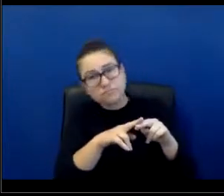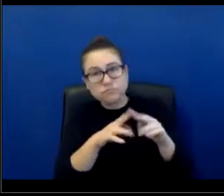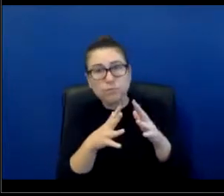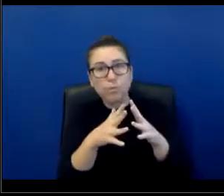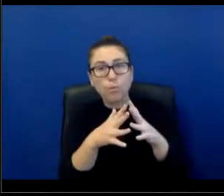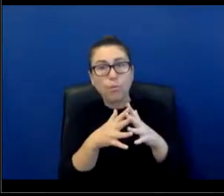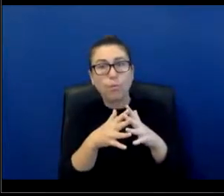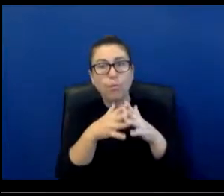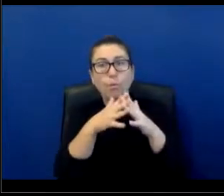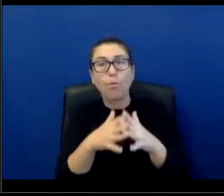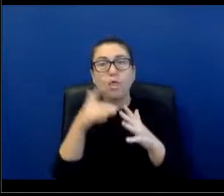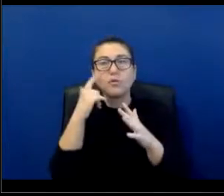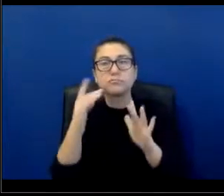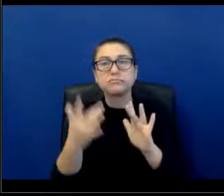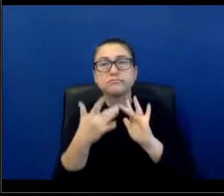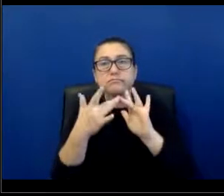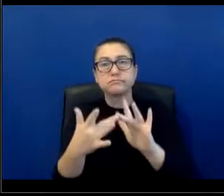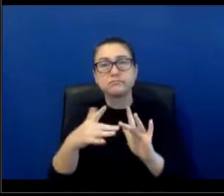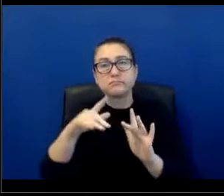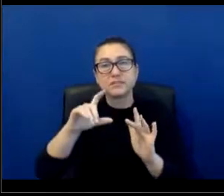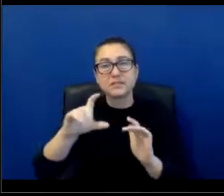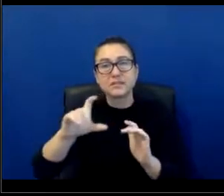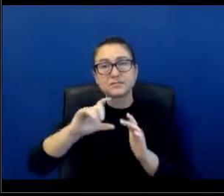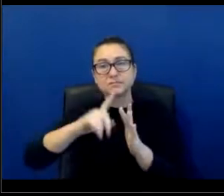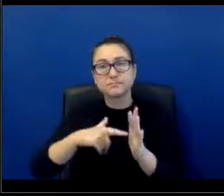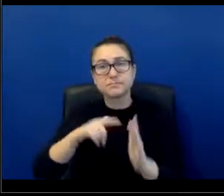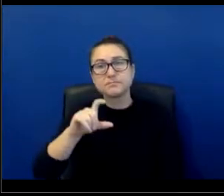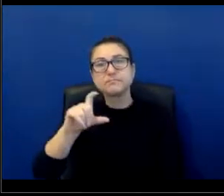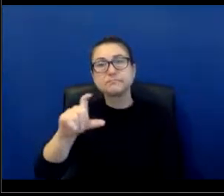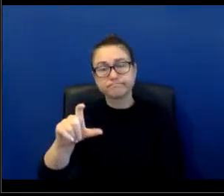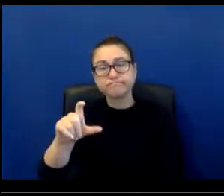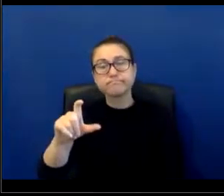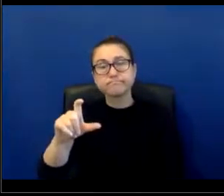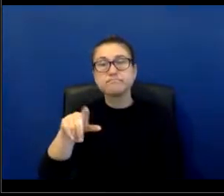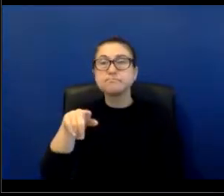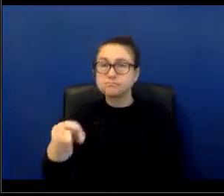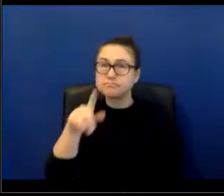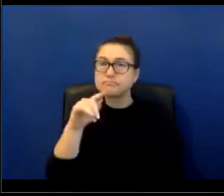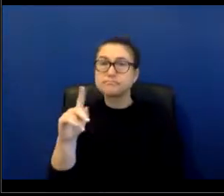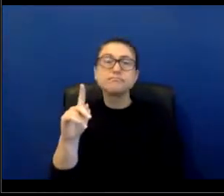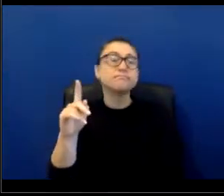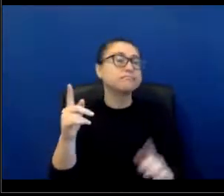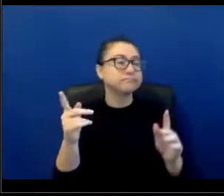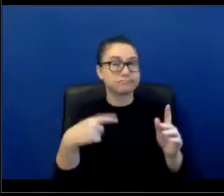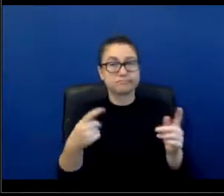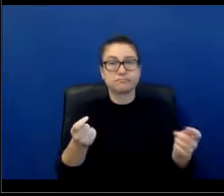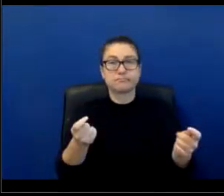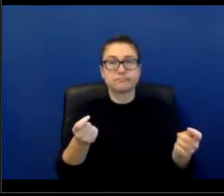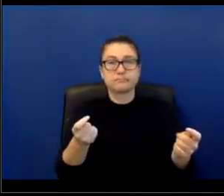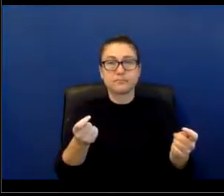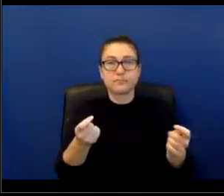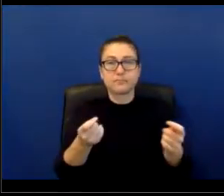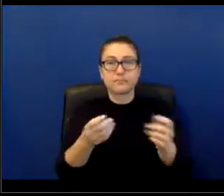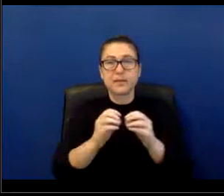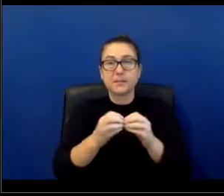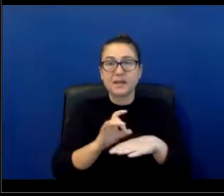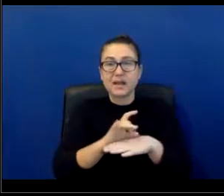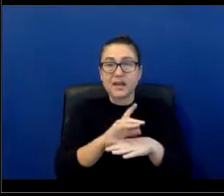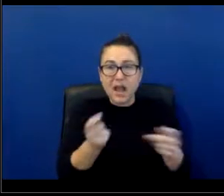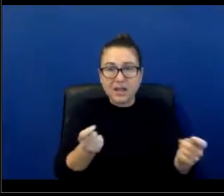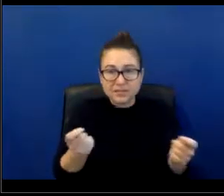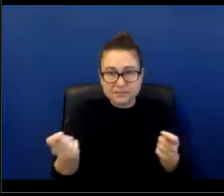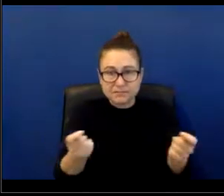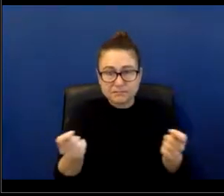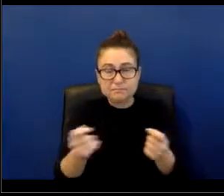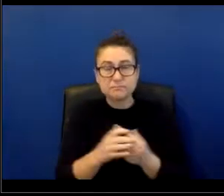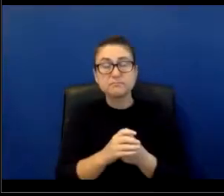trying to contact the Community Justice Centre to mediate the problem, and through that they may